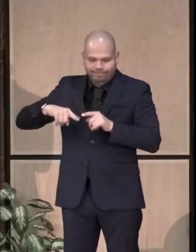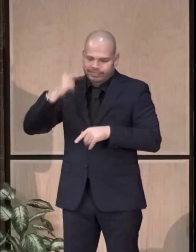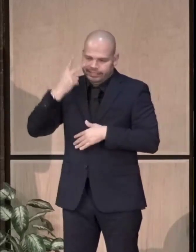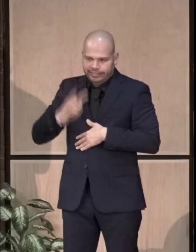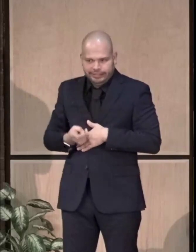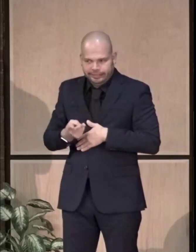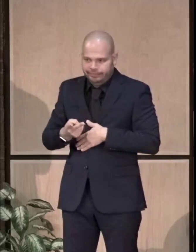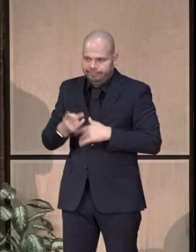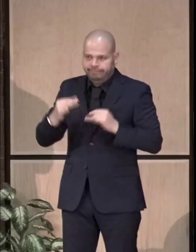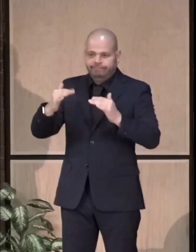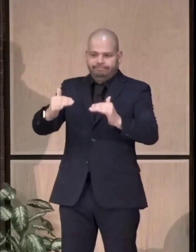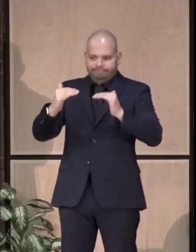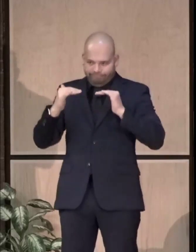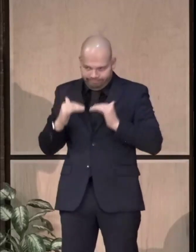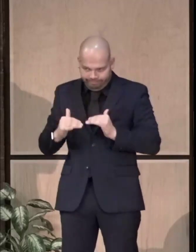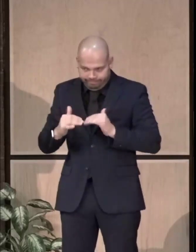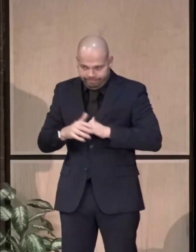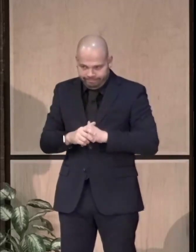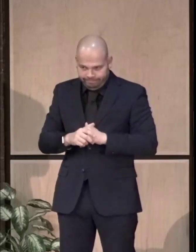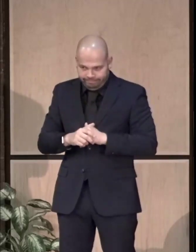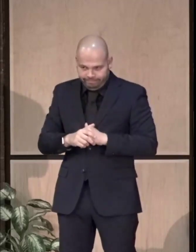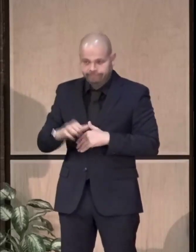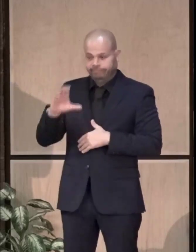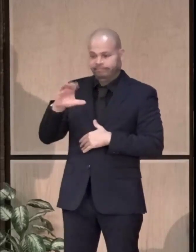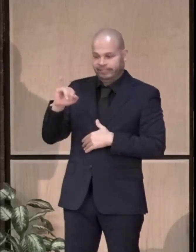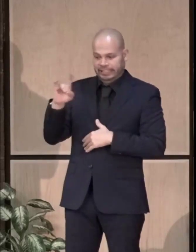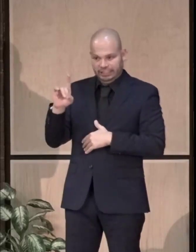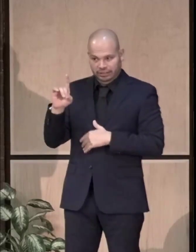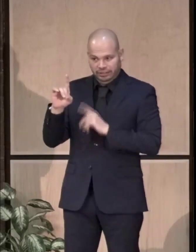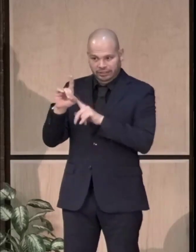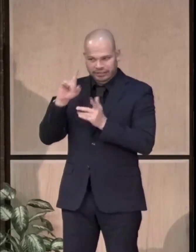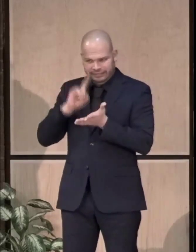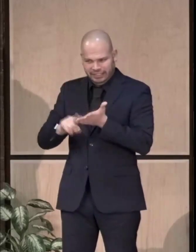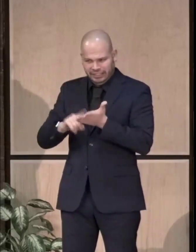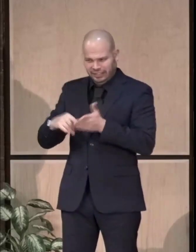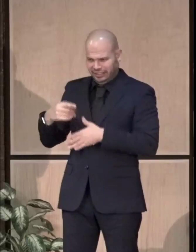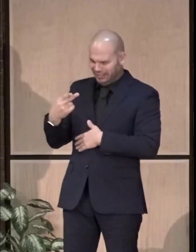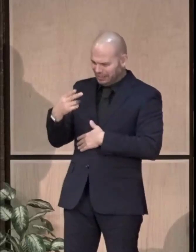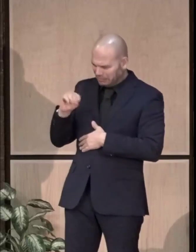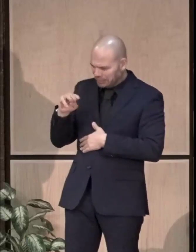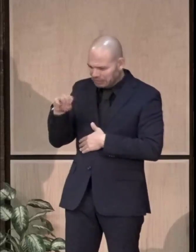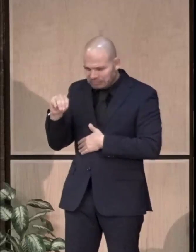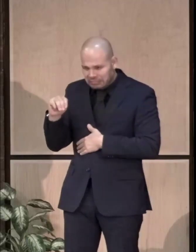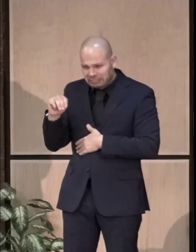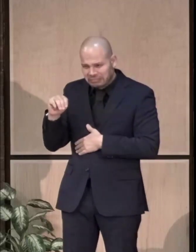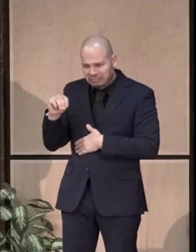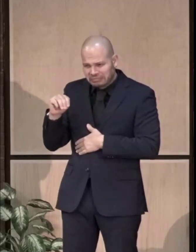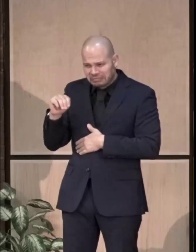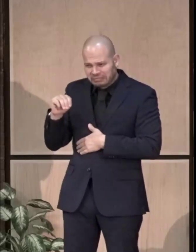CID investigation for stealing HMMWV. What is that? It's a Humvee. Okay.